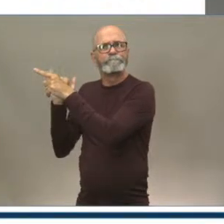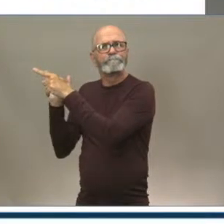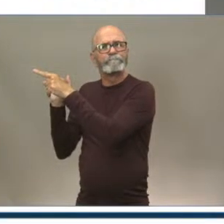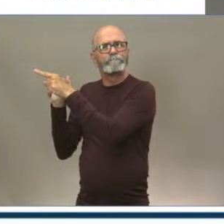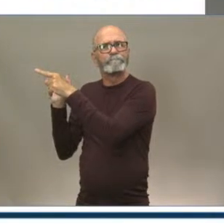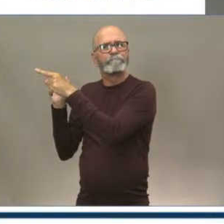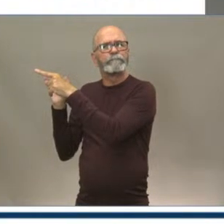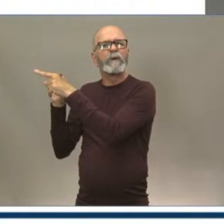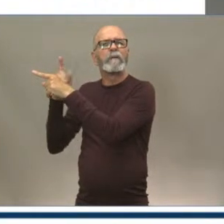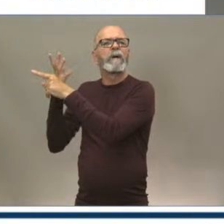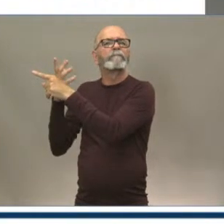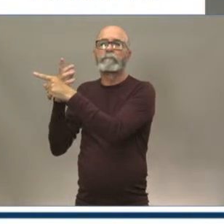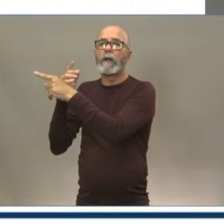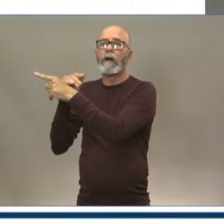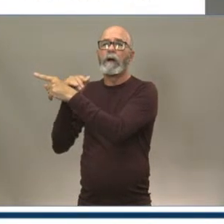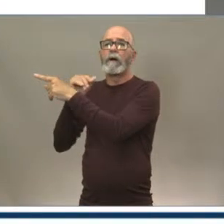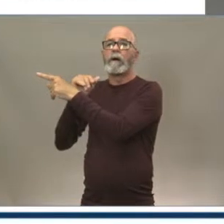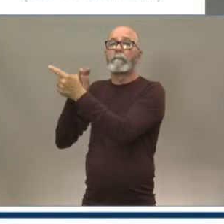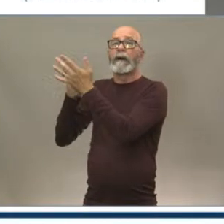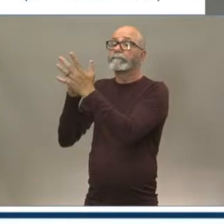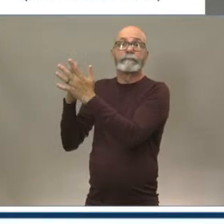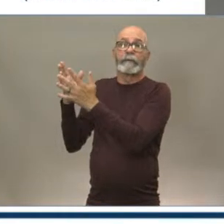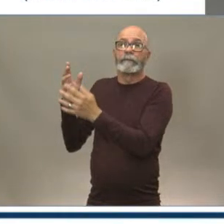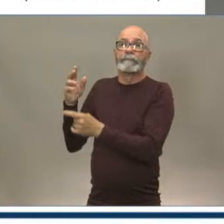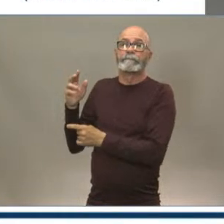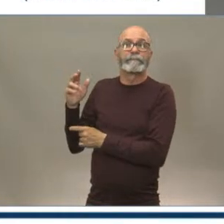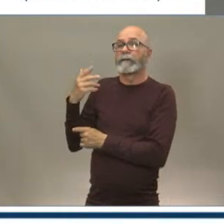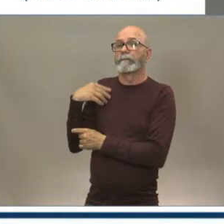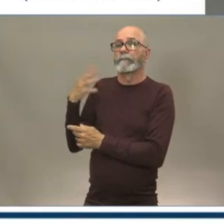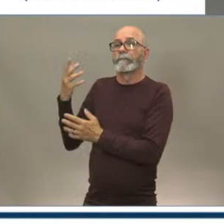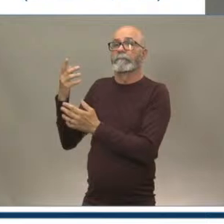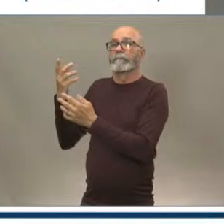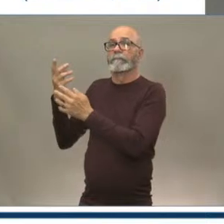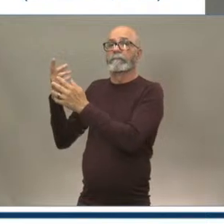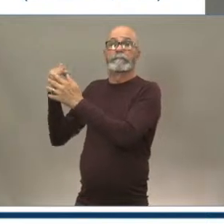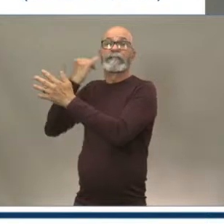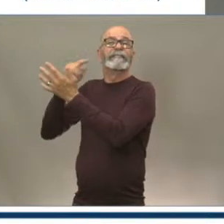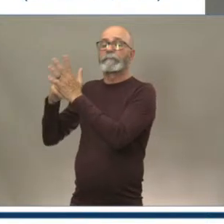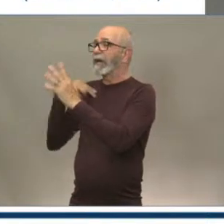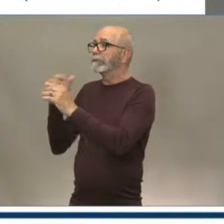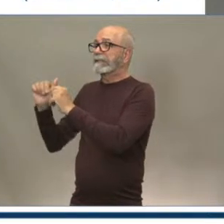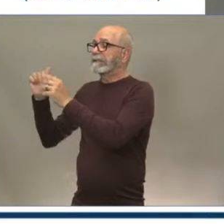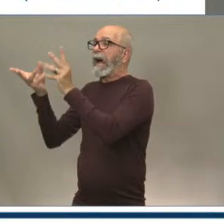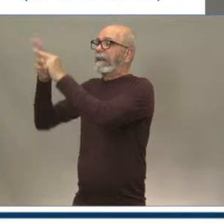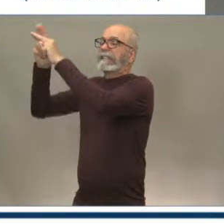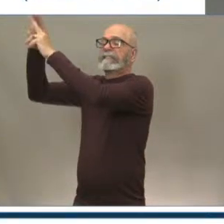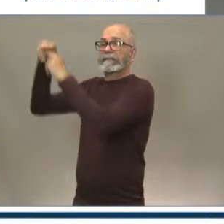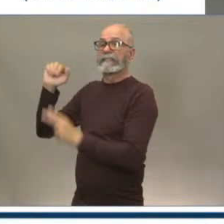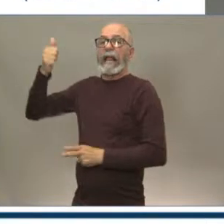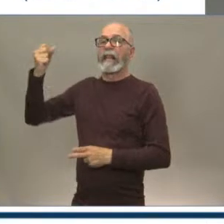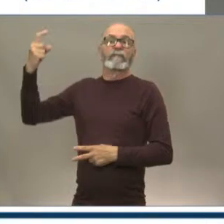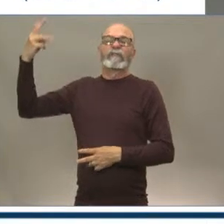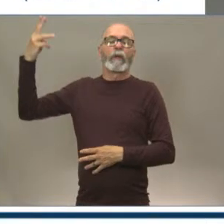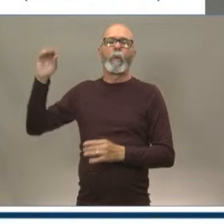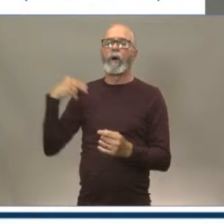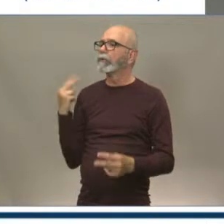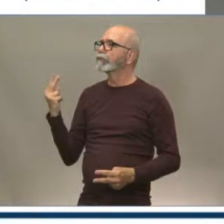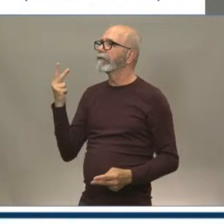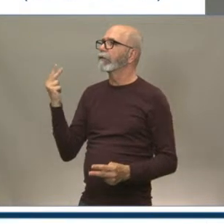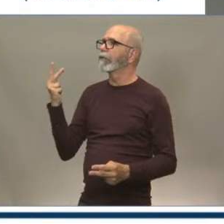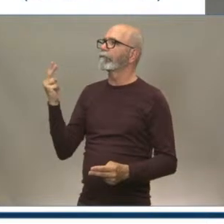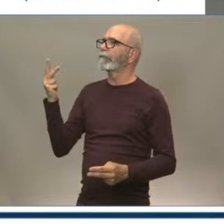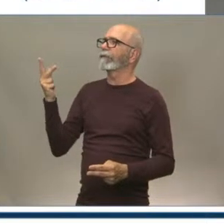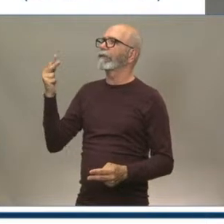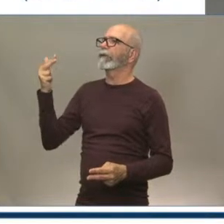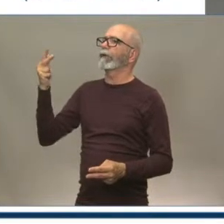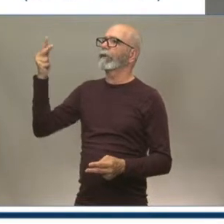and we're not seeing any signs of community spread there, and we are able to stay on top of that with our testing in that part of the province. So we're